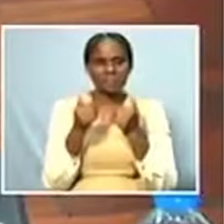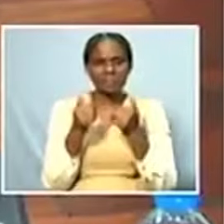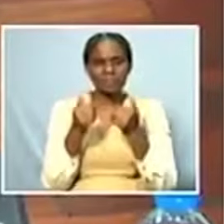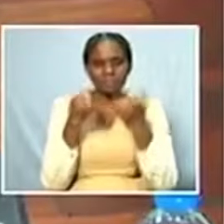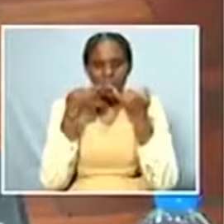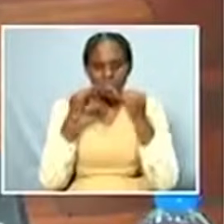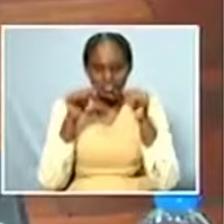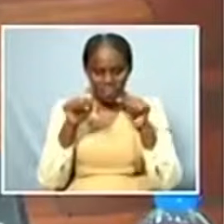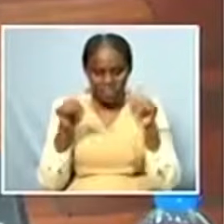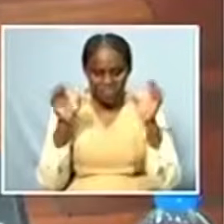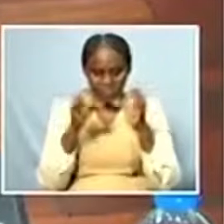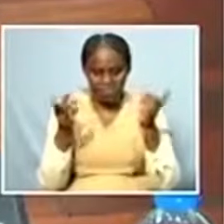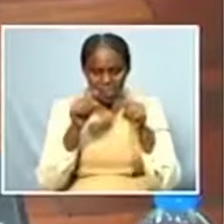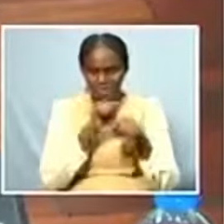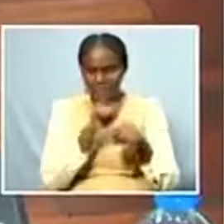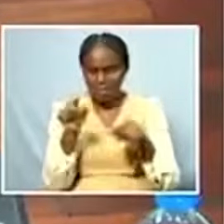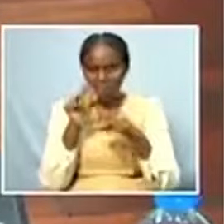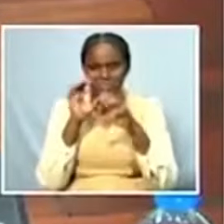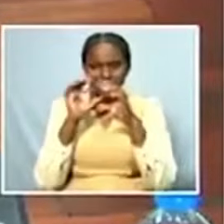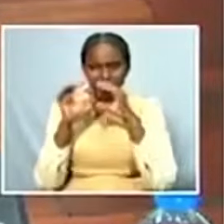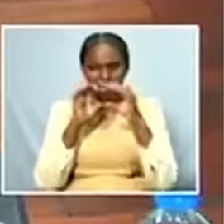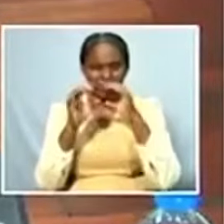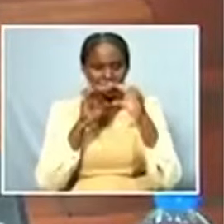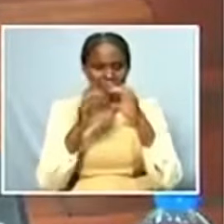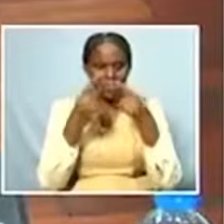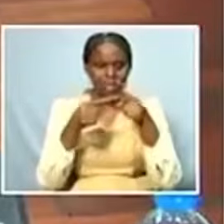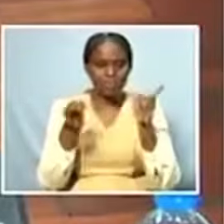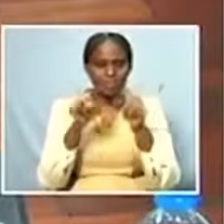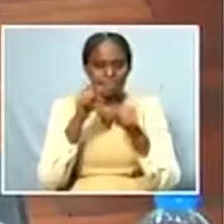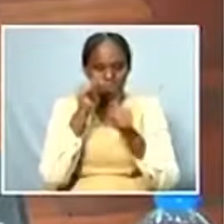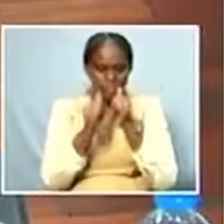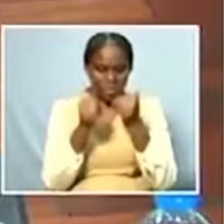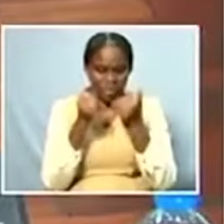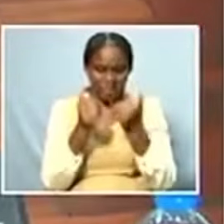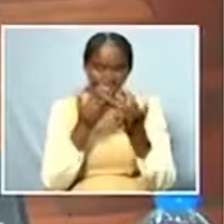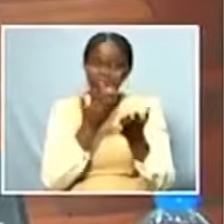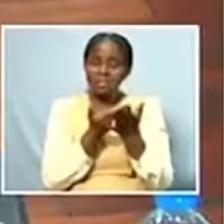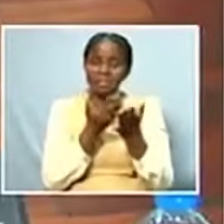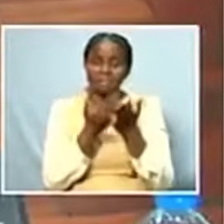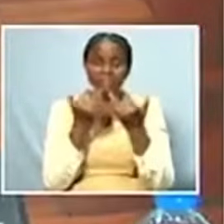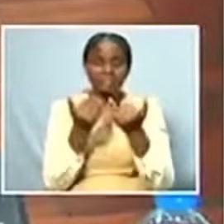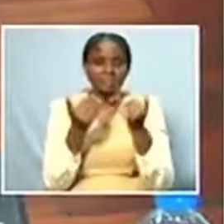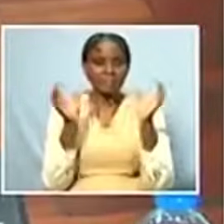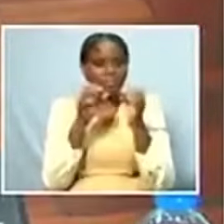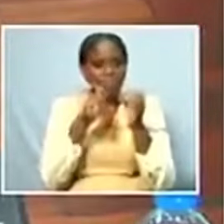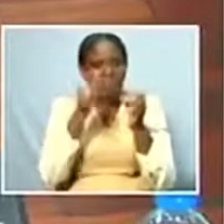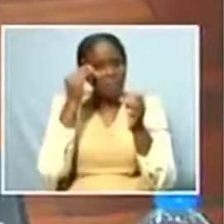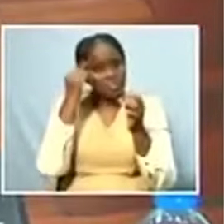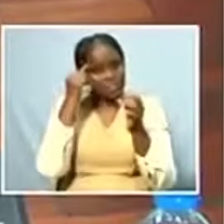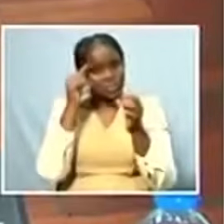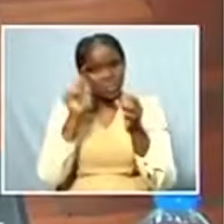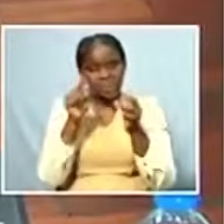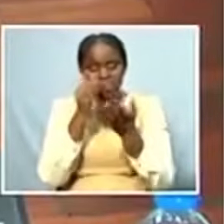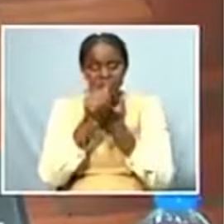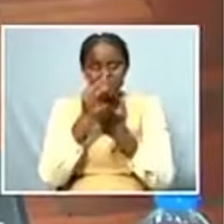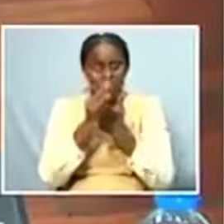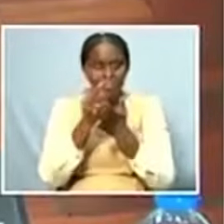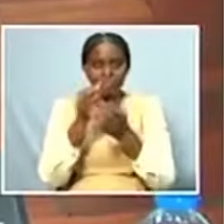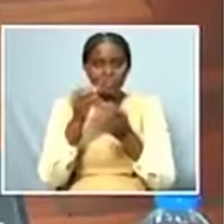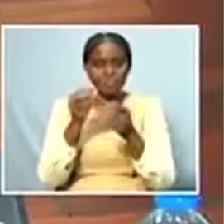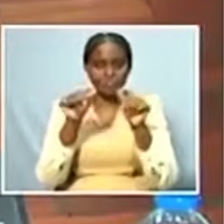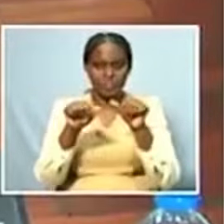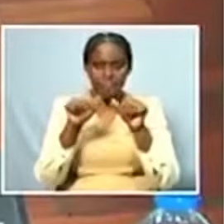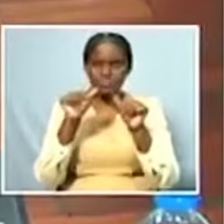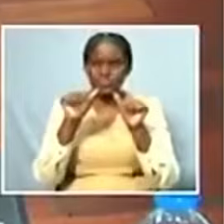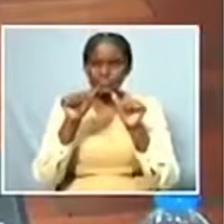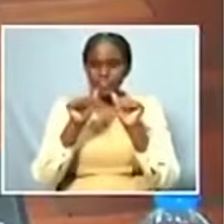tell this committee when this communication was done? Because here now the committee may think it's the Office of the Attorney General which